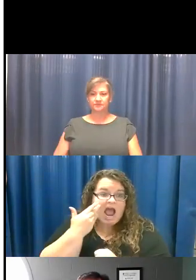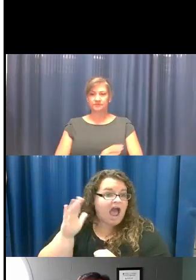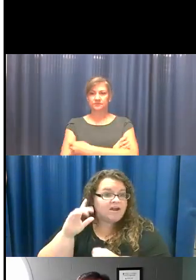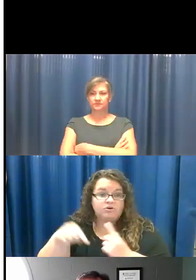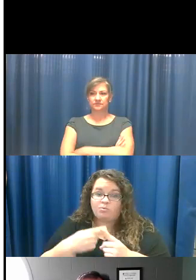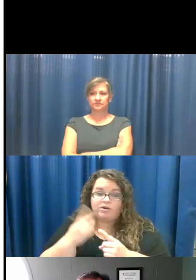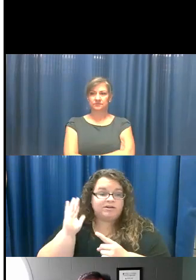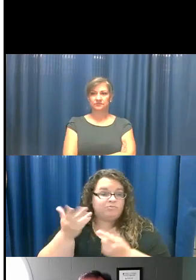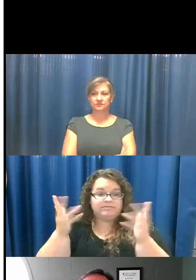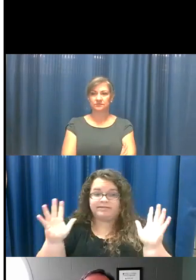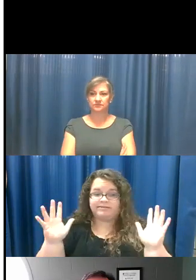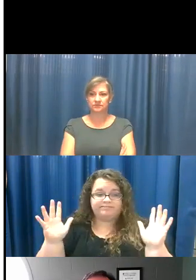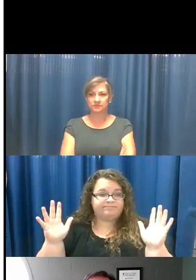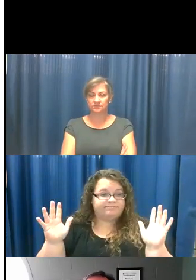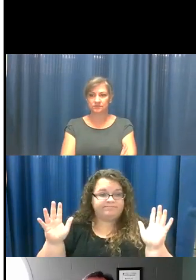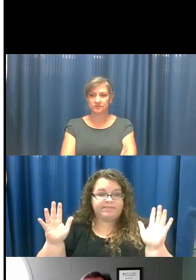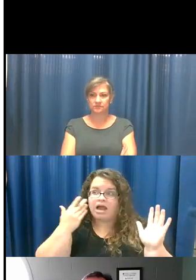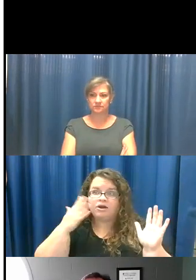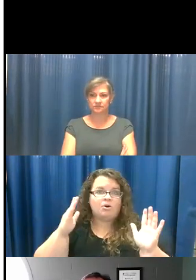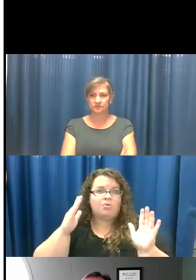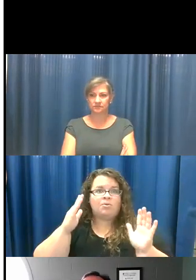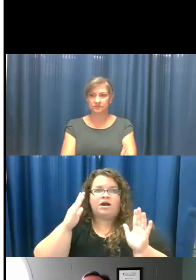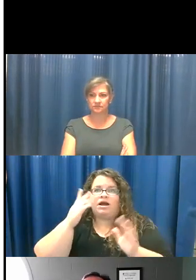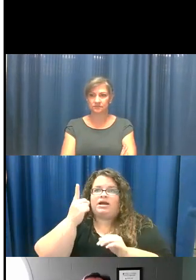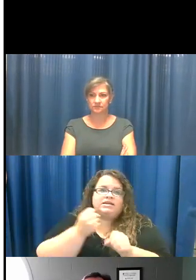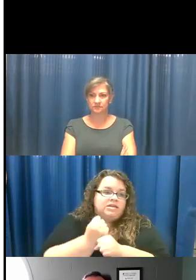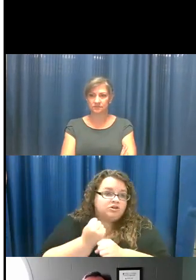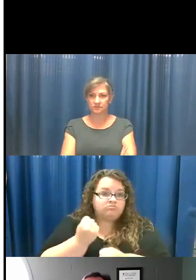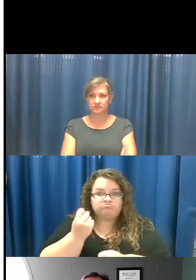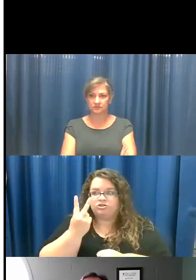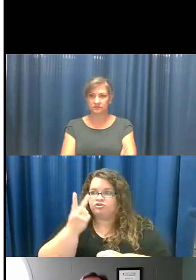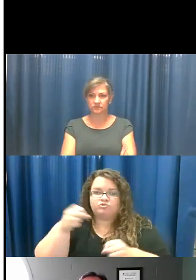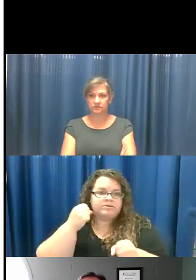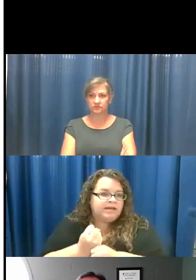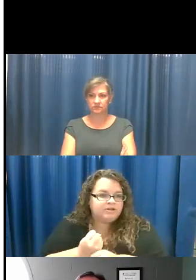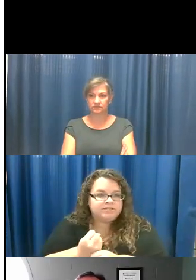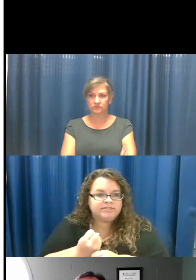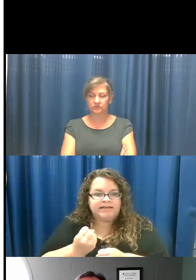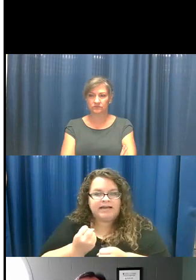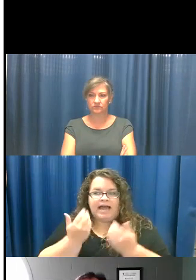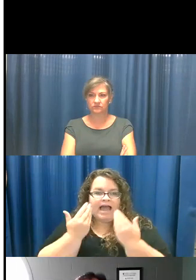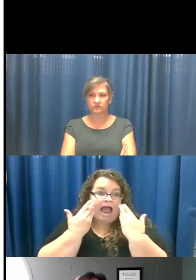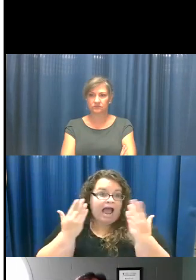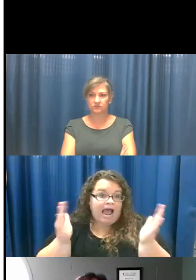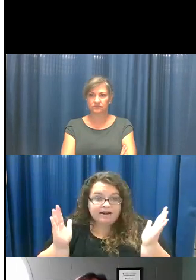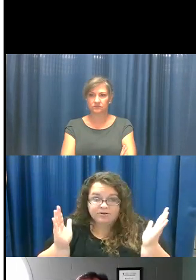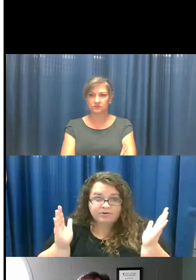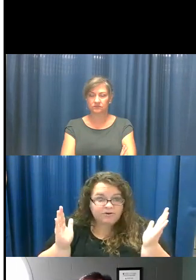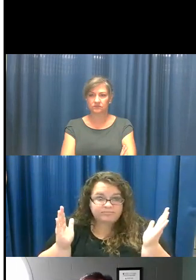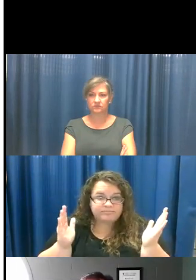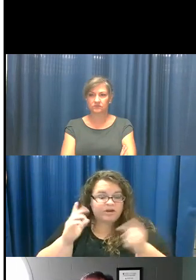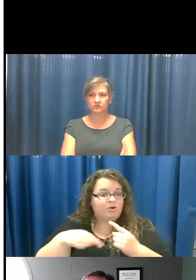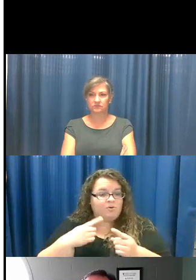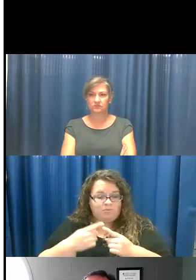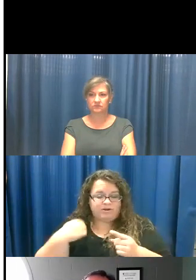don't know if it'll be a year or 2 years. We just really don't know where we'll be with this. And so